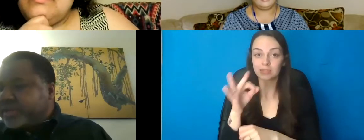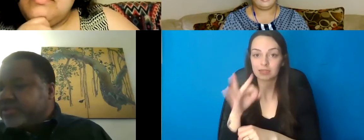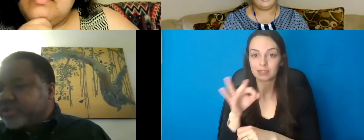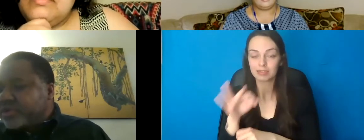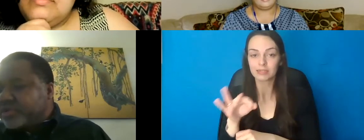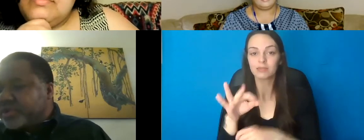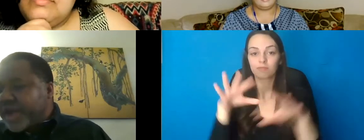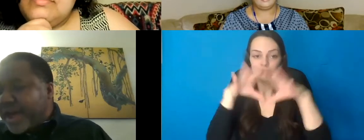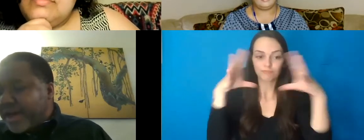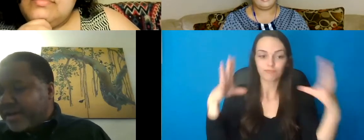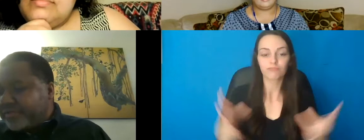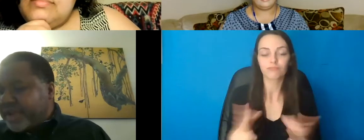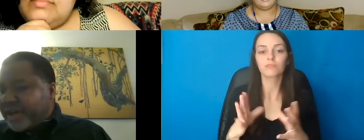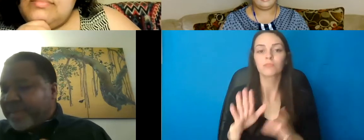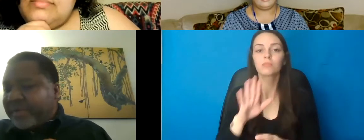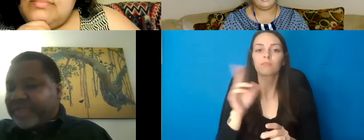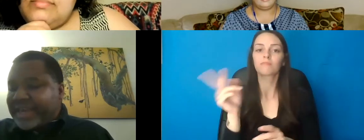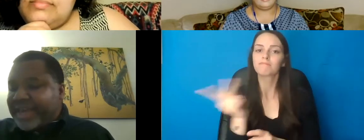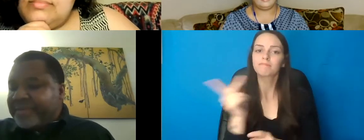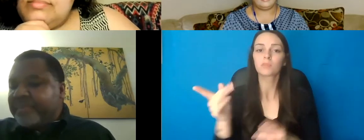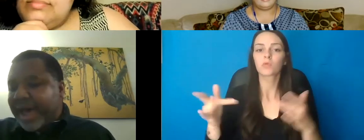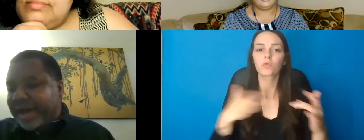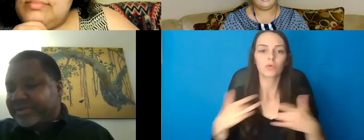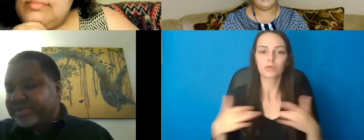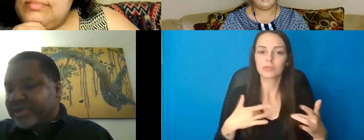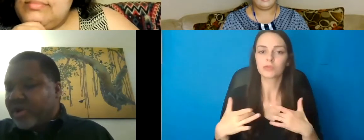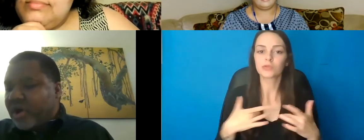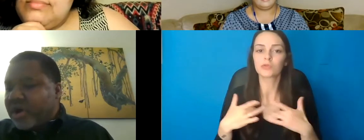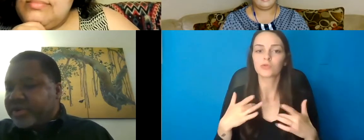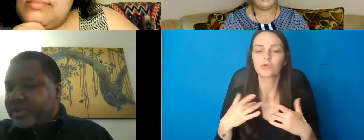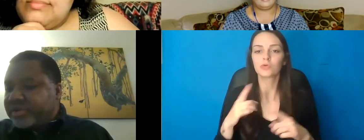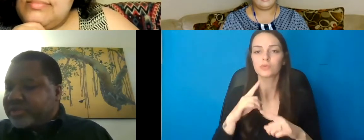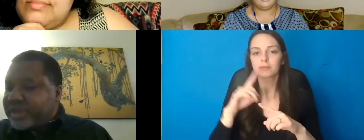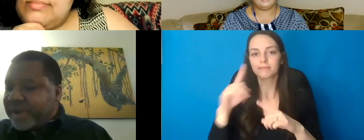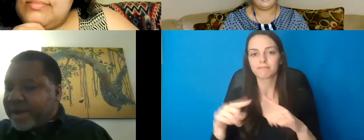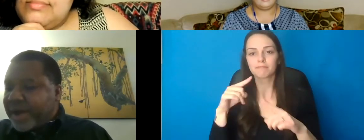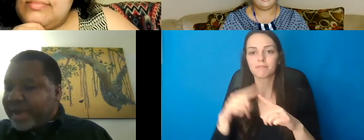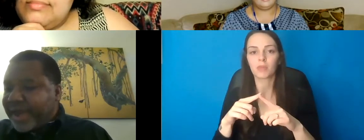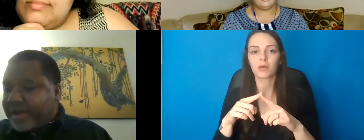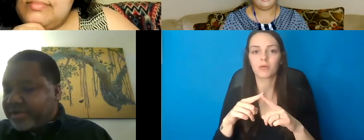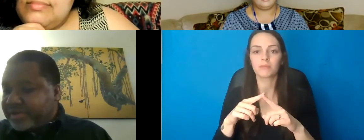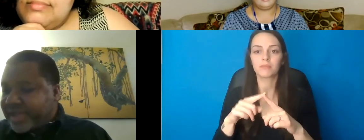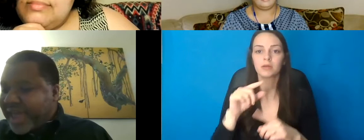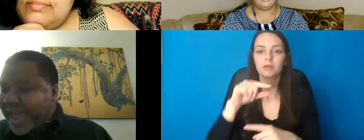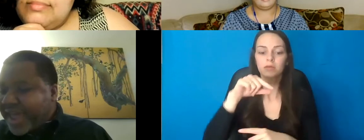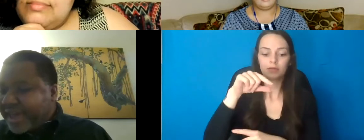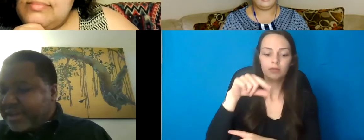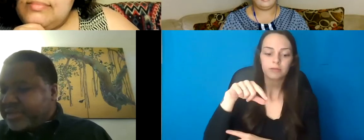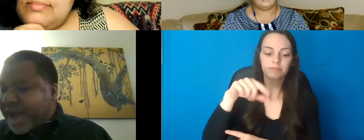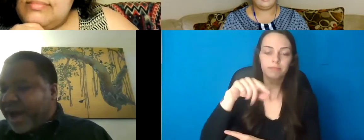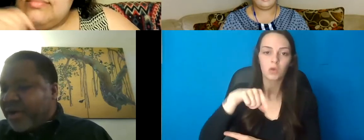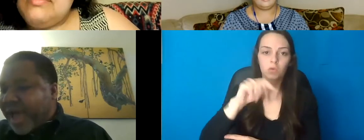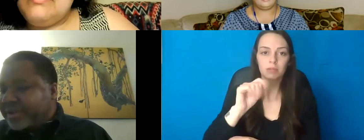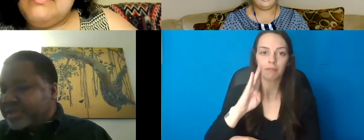what concerns do you have about the impacts on QTBIPOC health